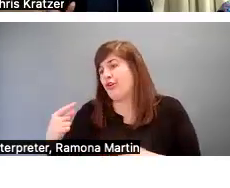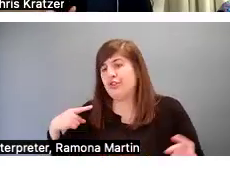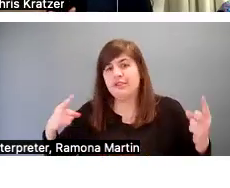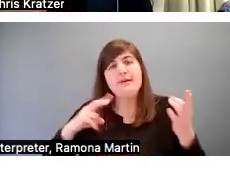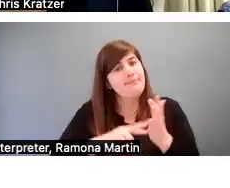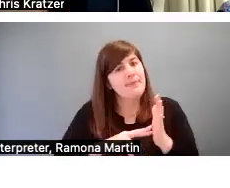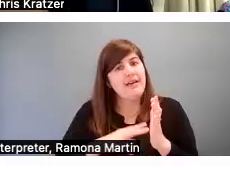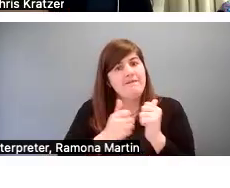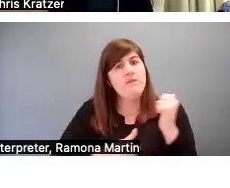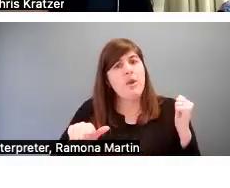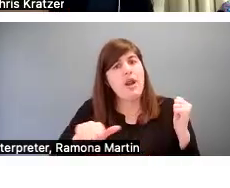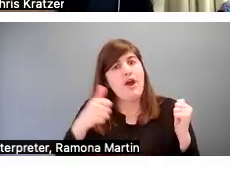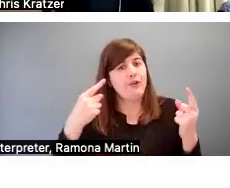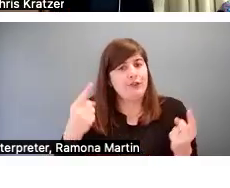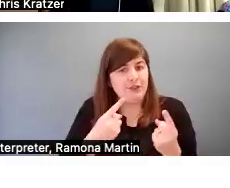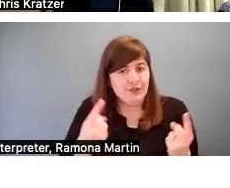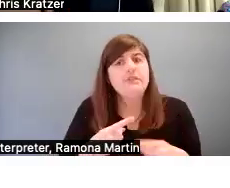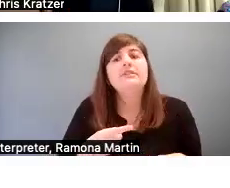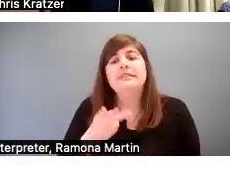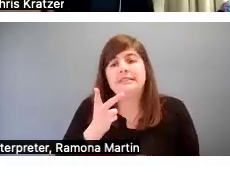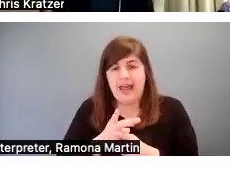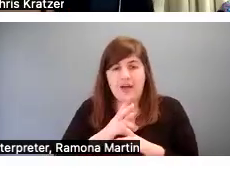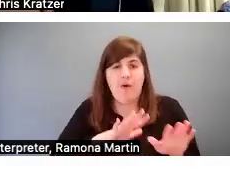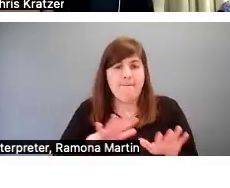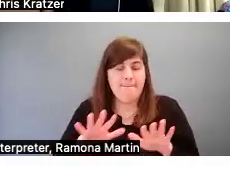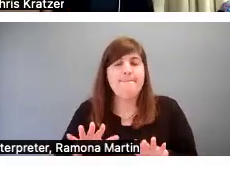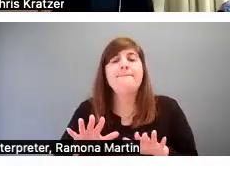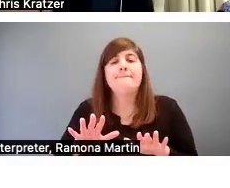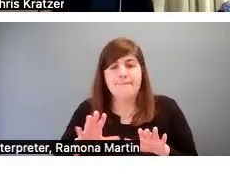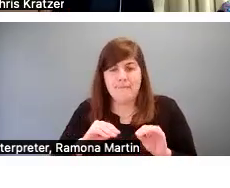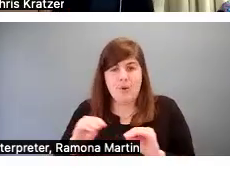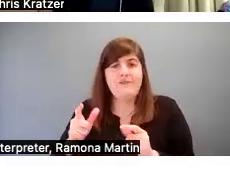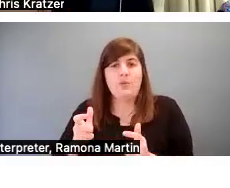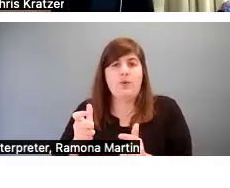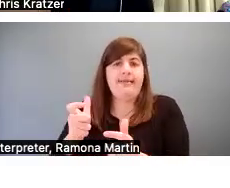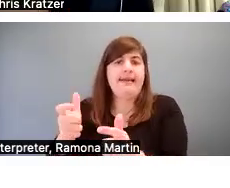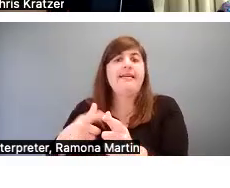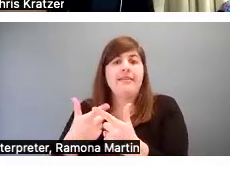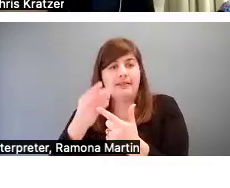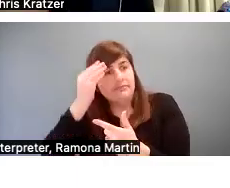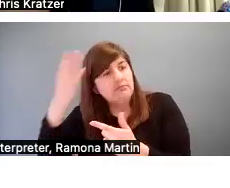else gets hurt. Again, stay calm, move quickly, and alert others.